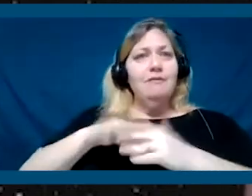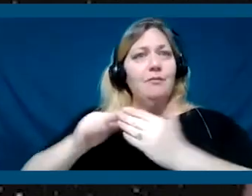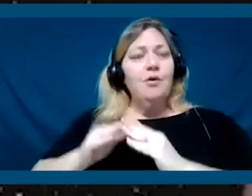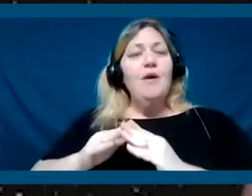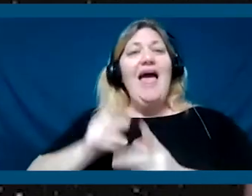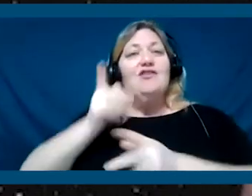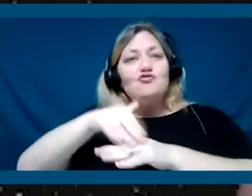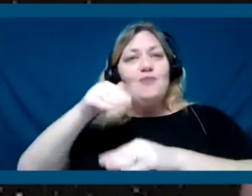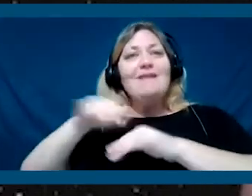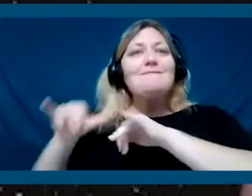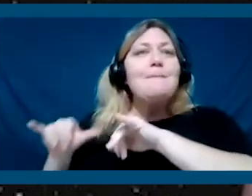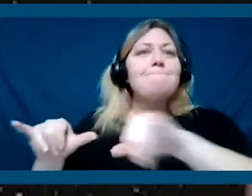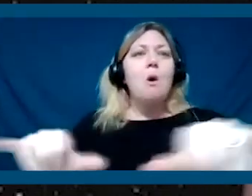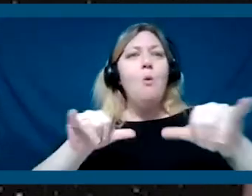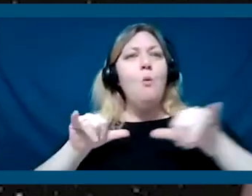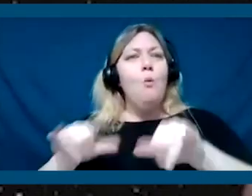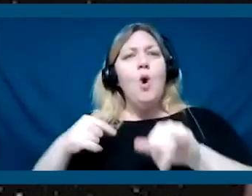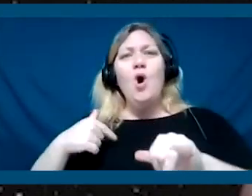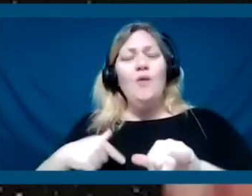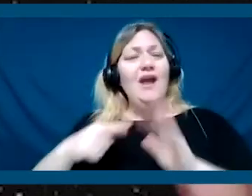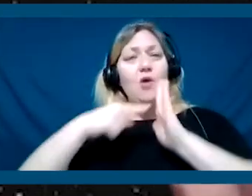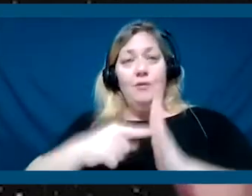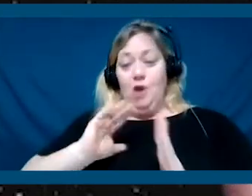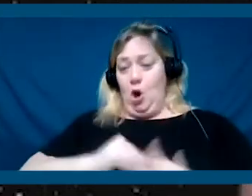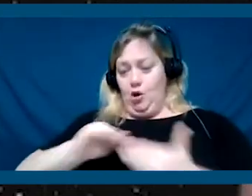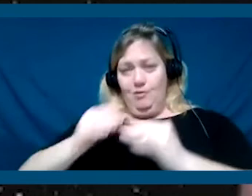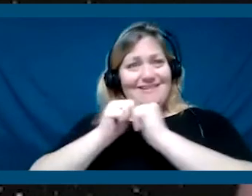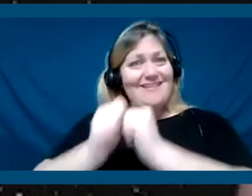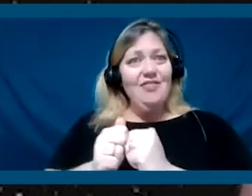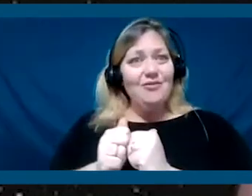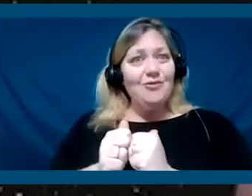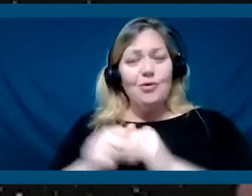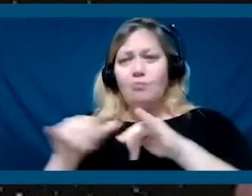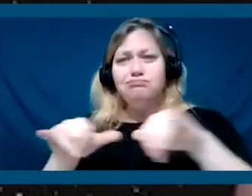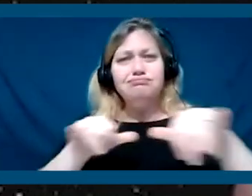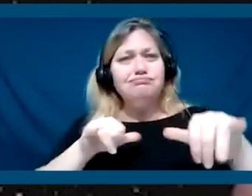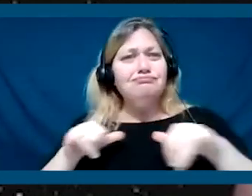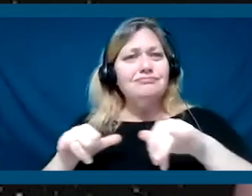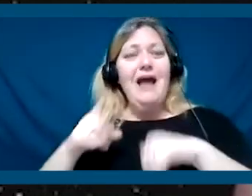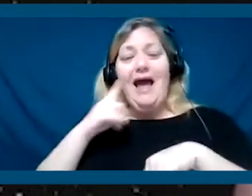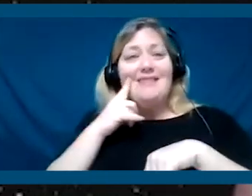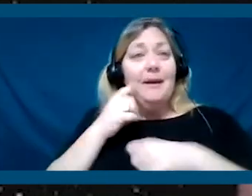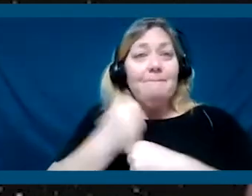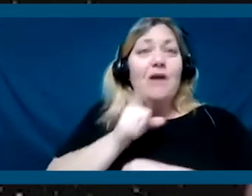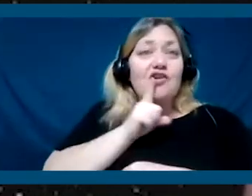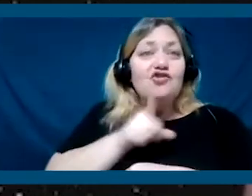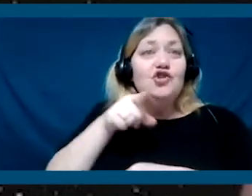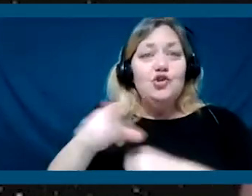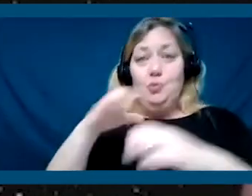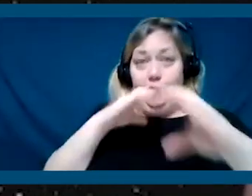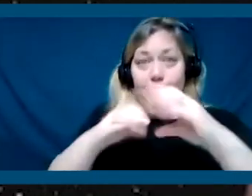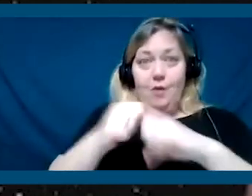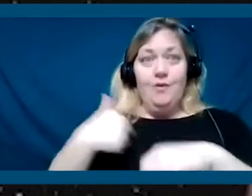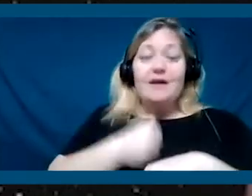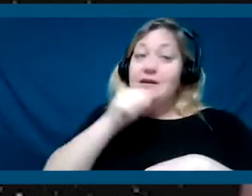like that. We're here trying to represent our community together. So I think just like making sure that you communicate with us,